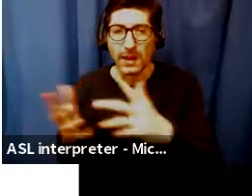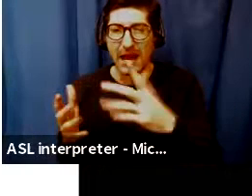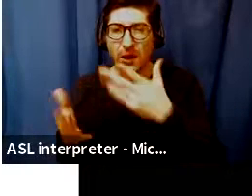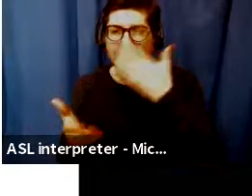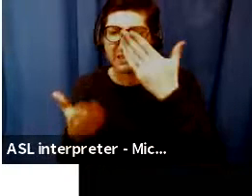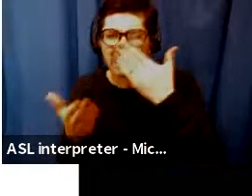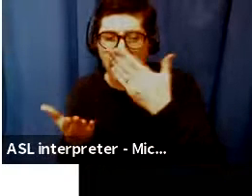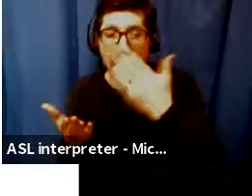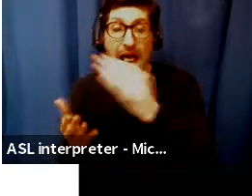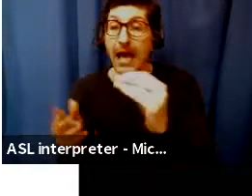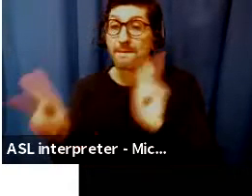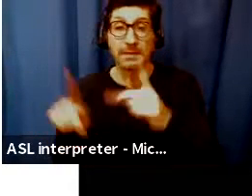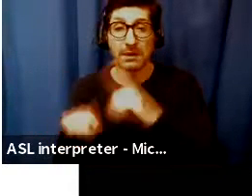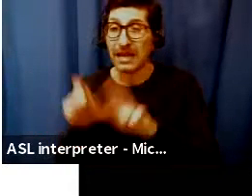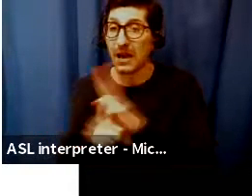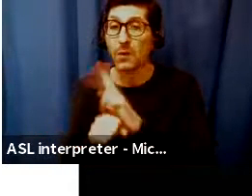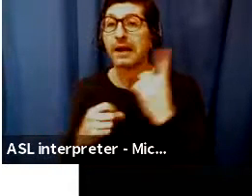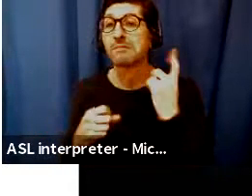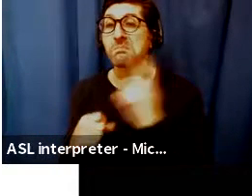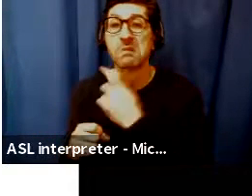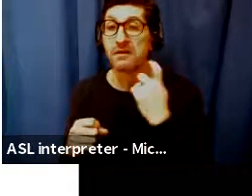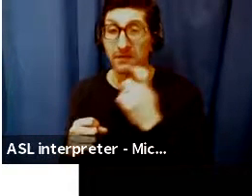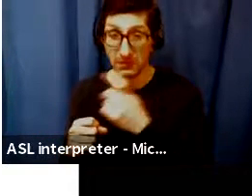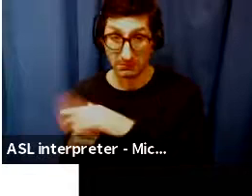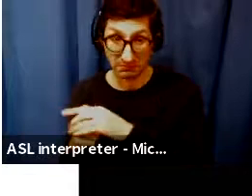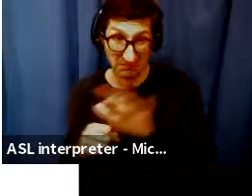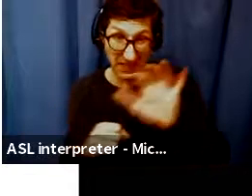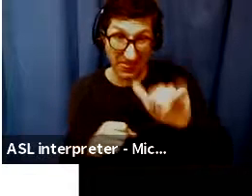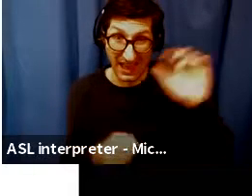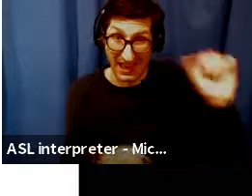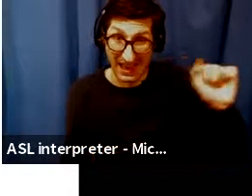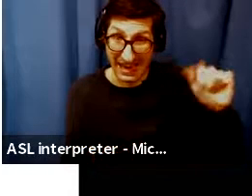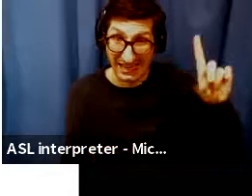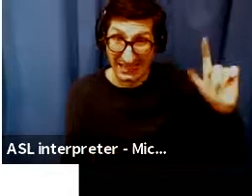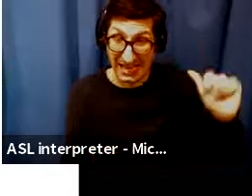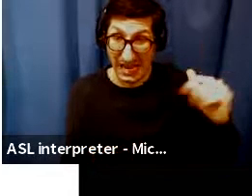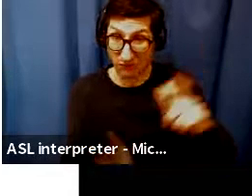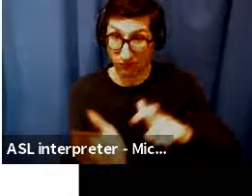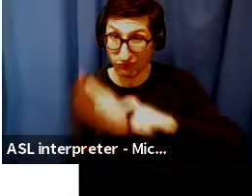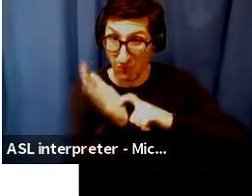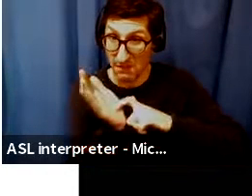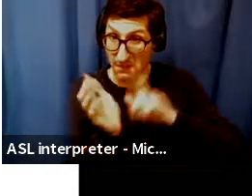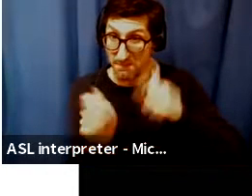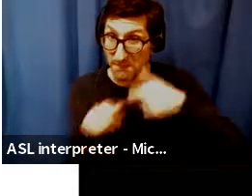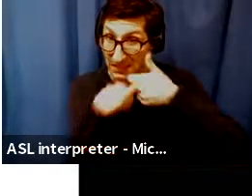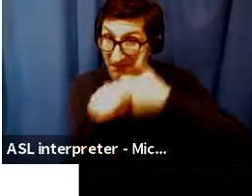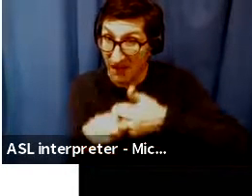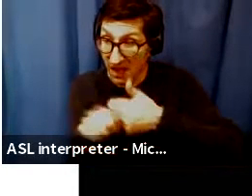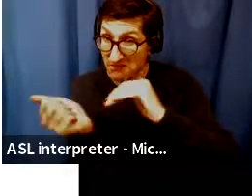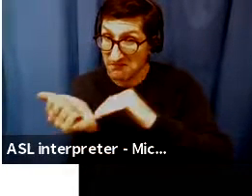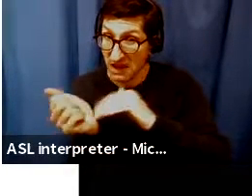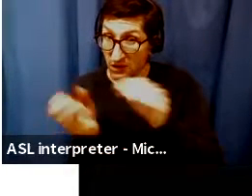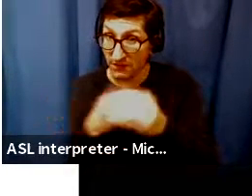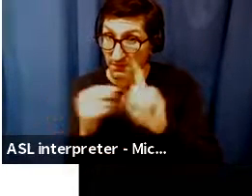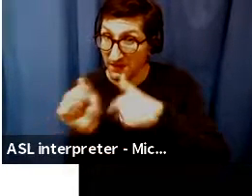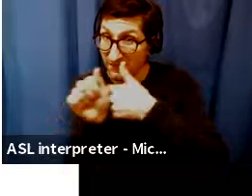And so the question that we got was, is this an ADA obligation, and what needs to be done to address his